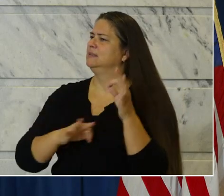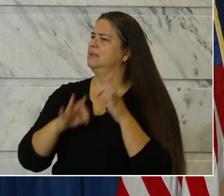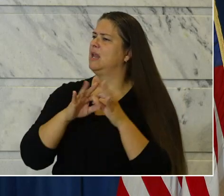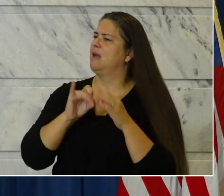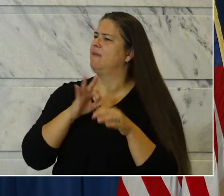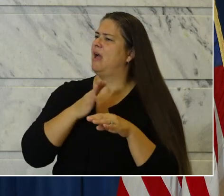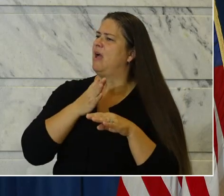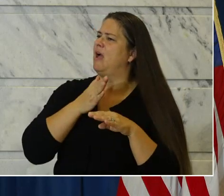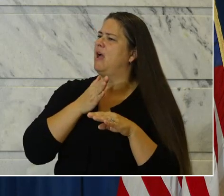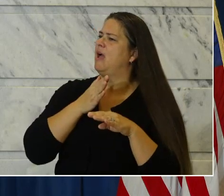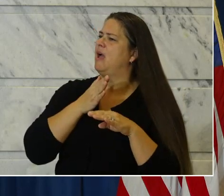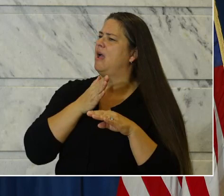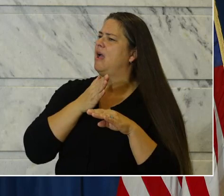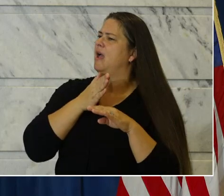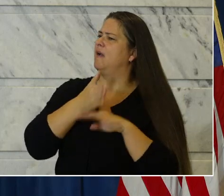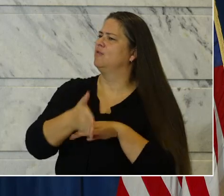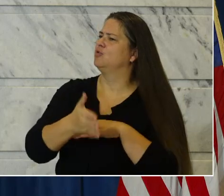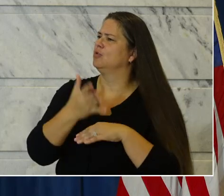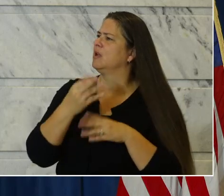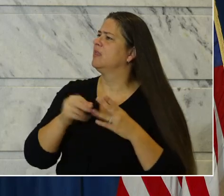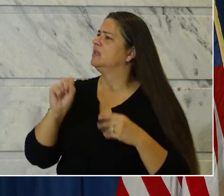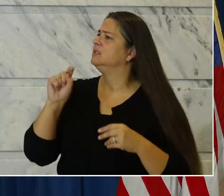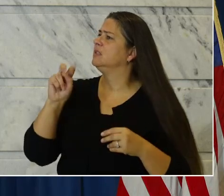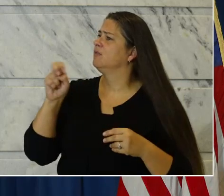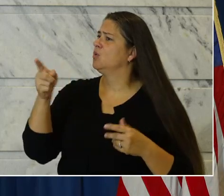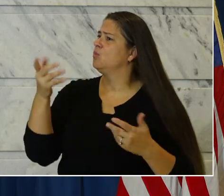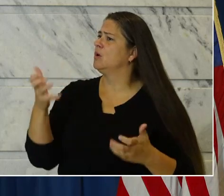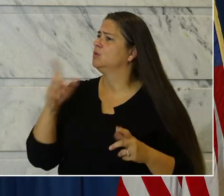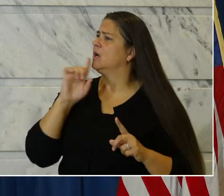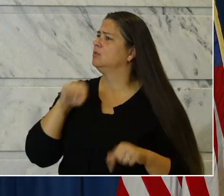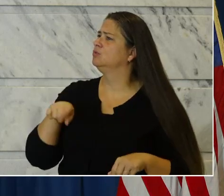they've... Steve, you want to take that one?